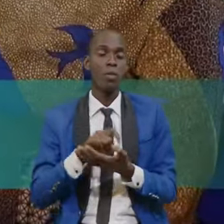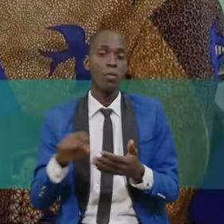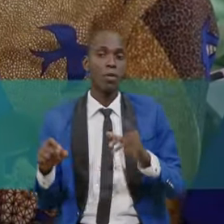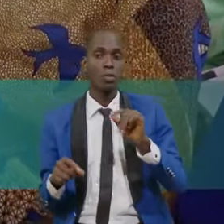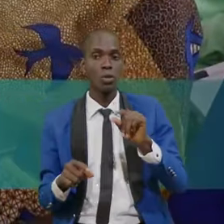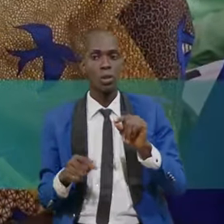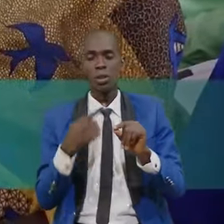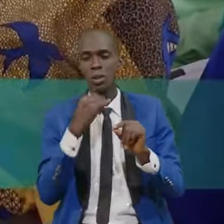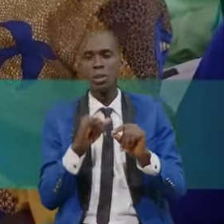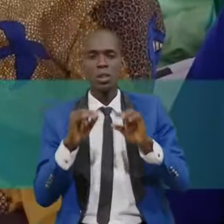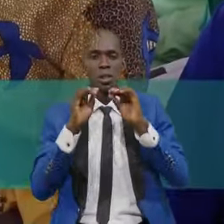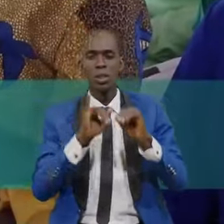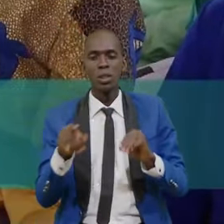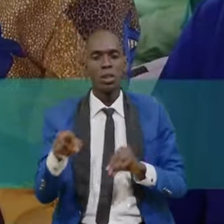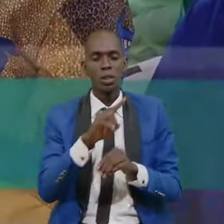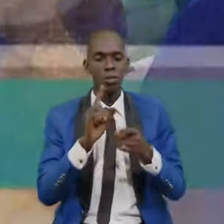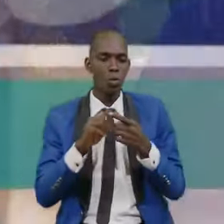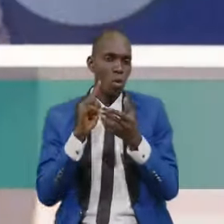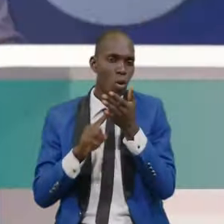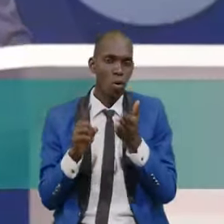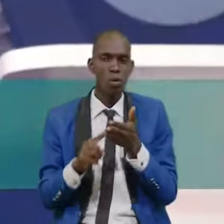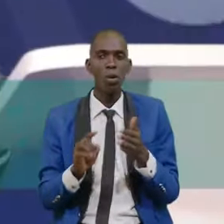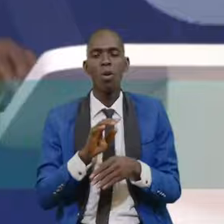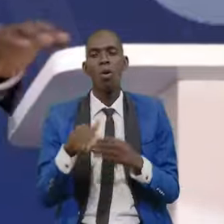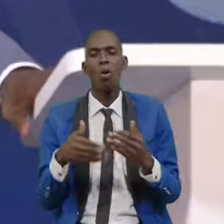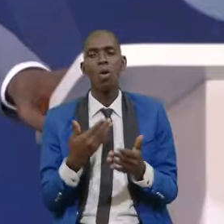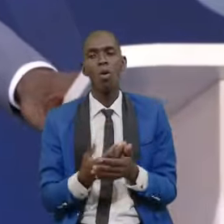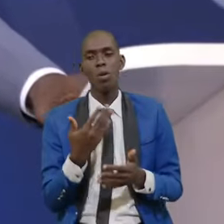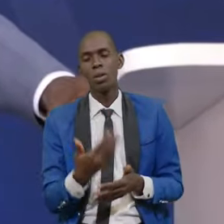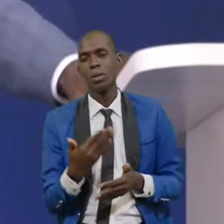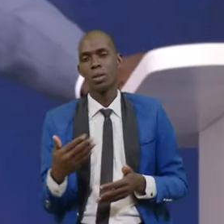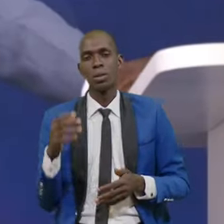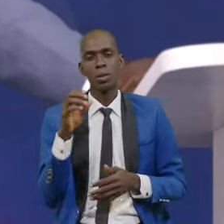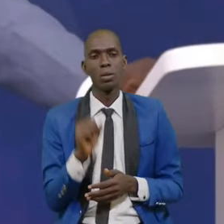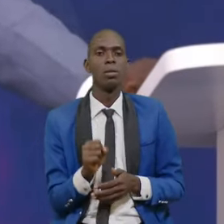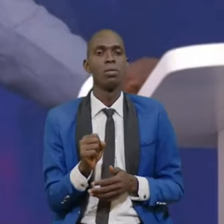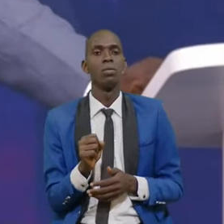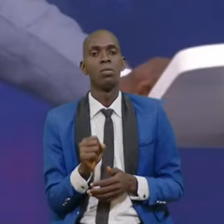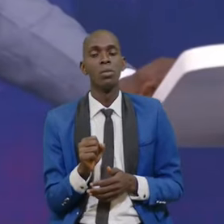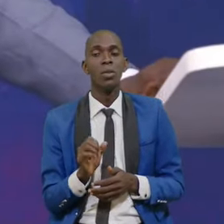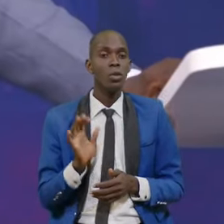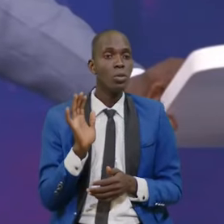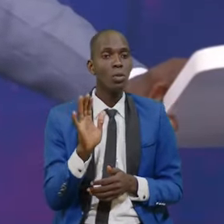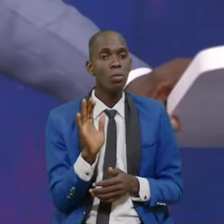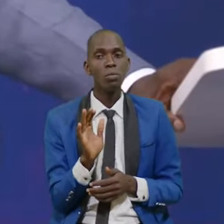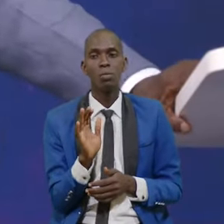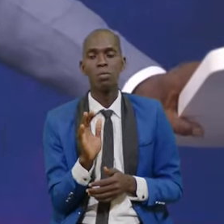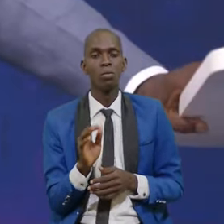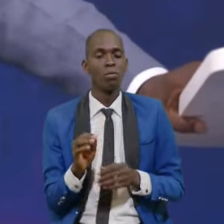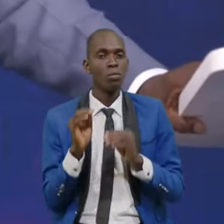teaching them to observe all things, remember, in all nations, to every